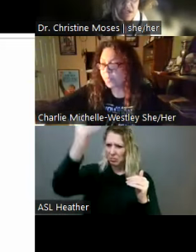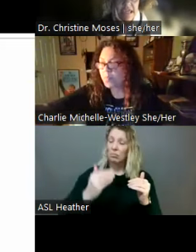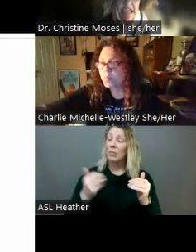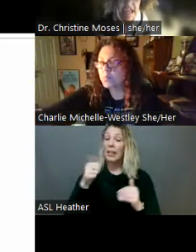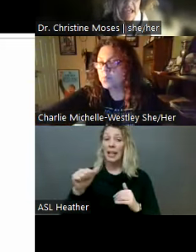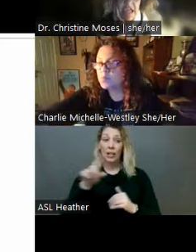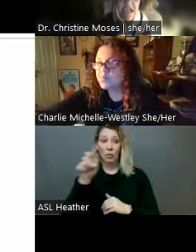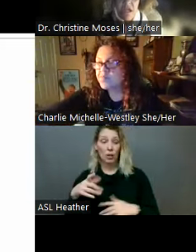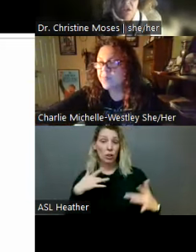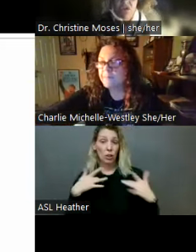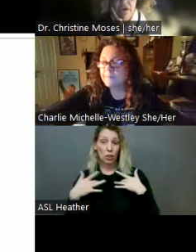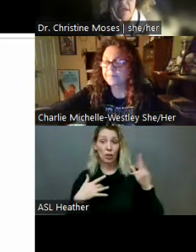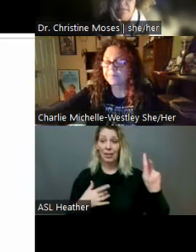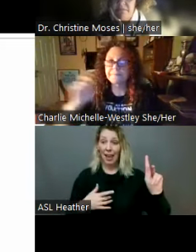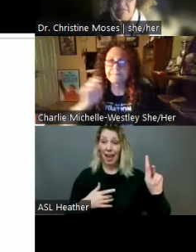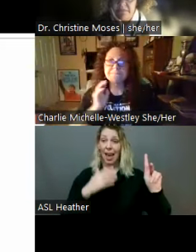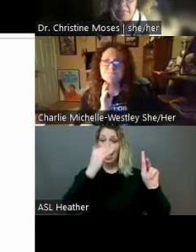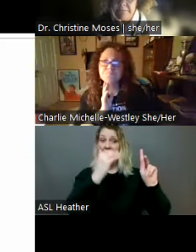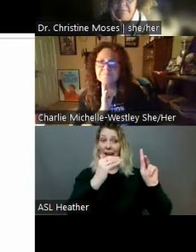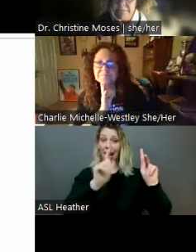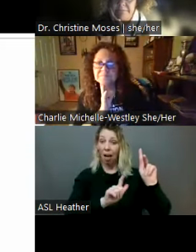concerns on K, L, or M?